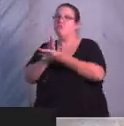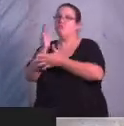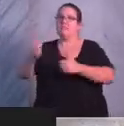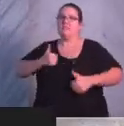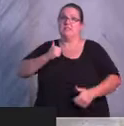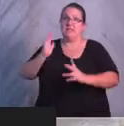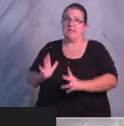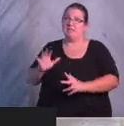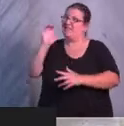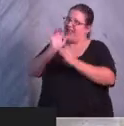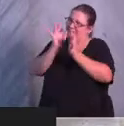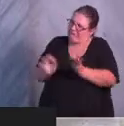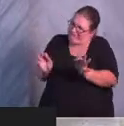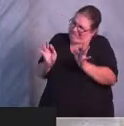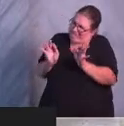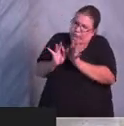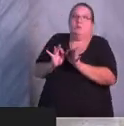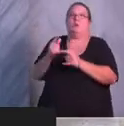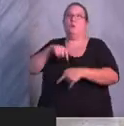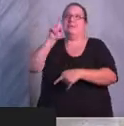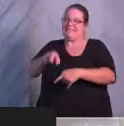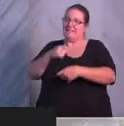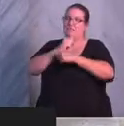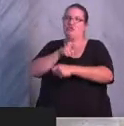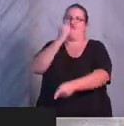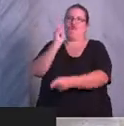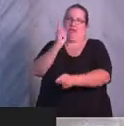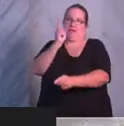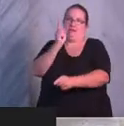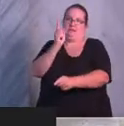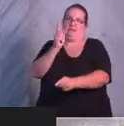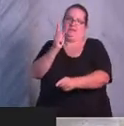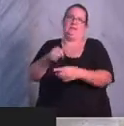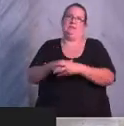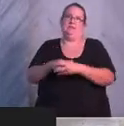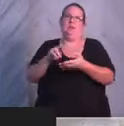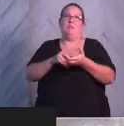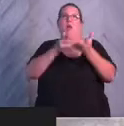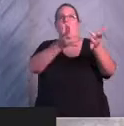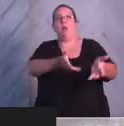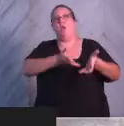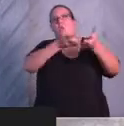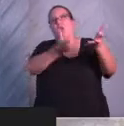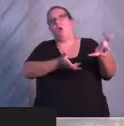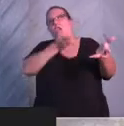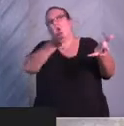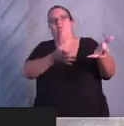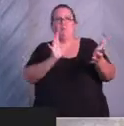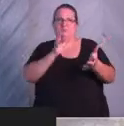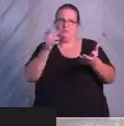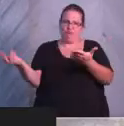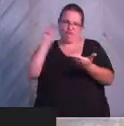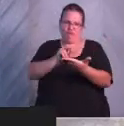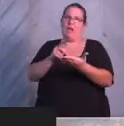ultimately very, very important. We need to get it right, but it doesn't mean to be sitting there waiting to be addressed. So I will show the